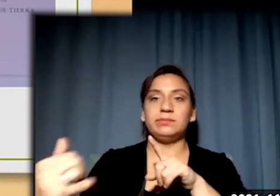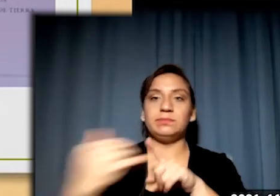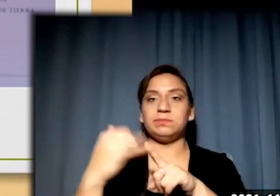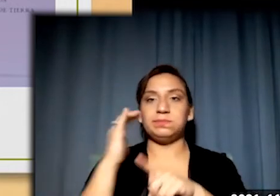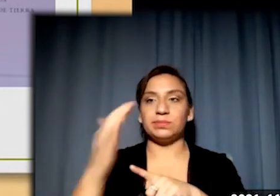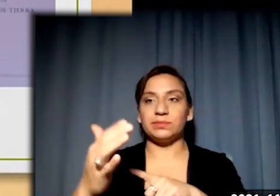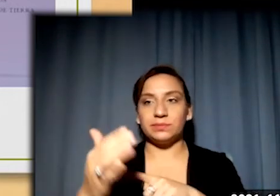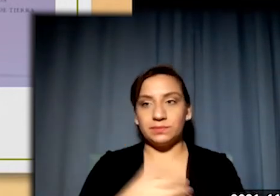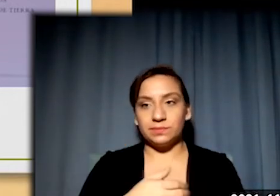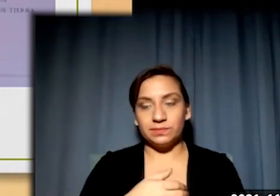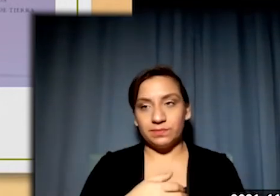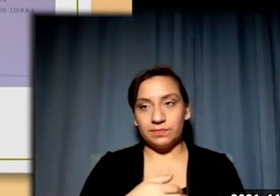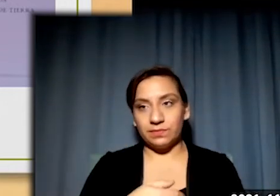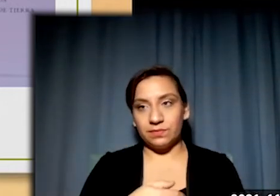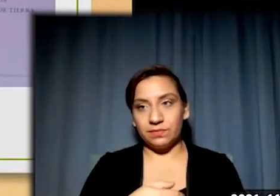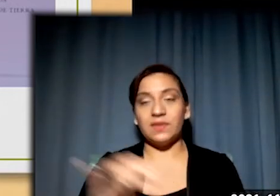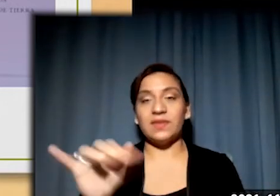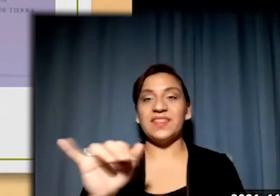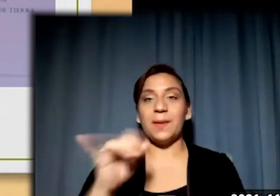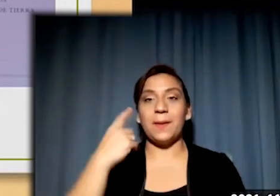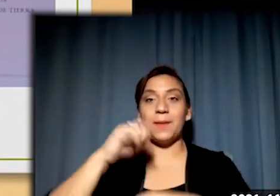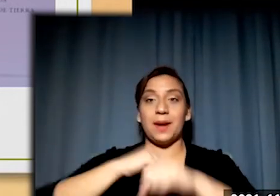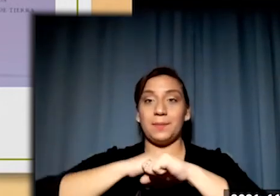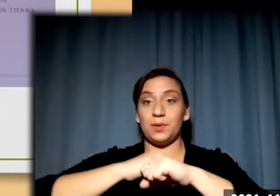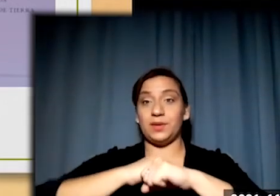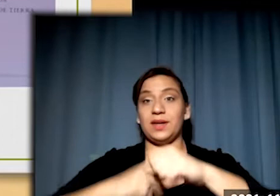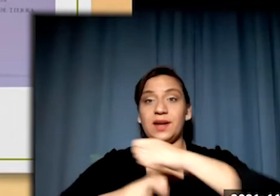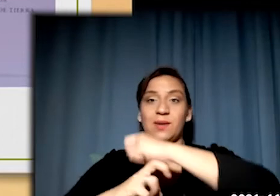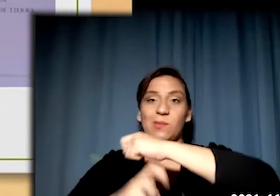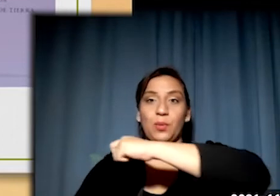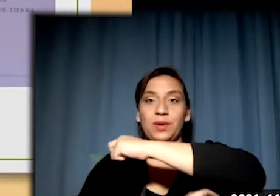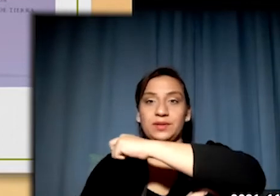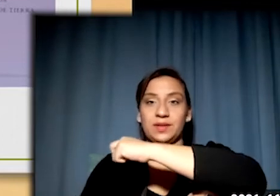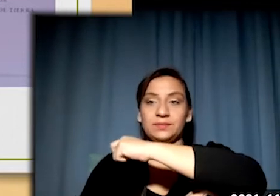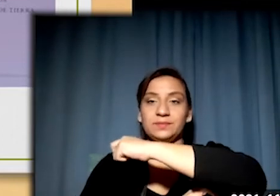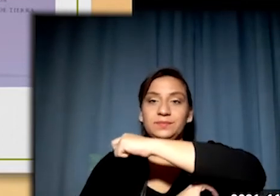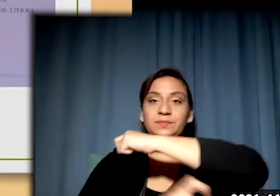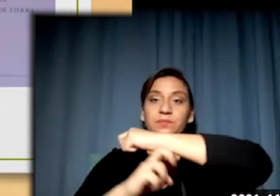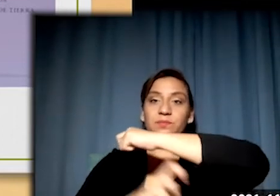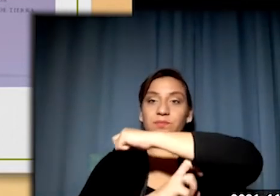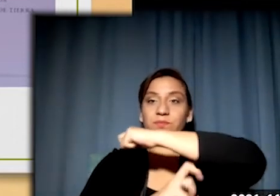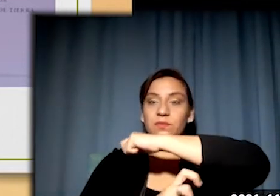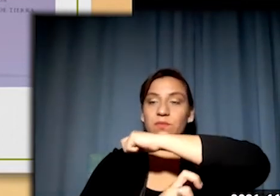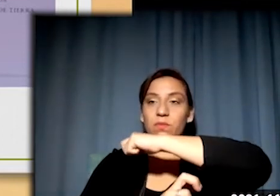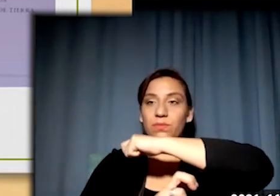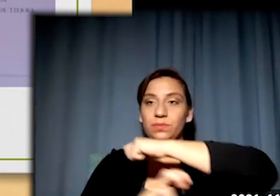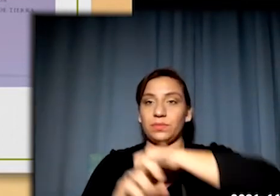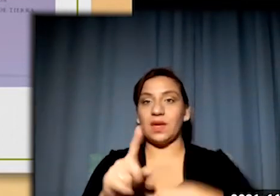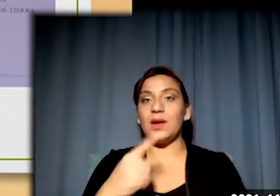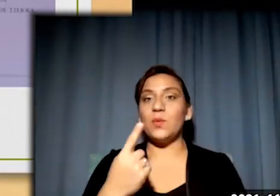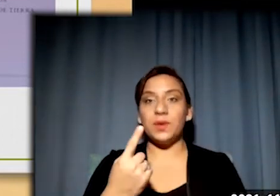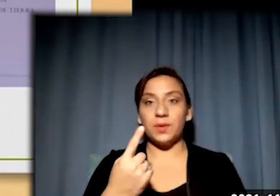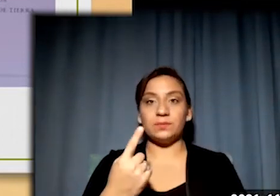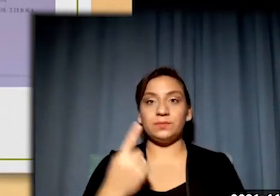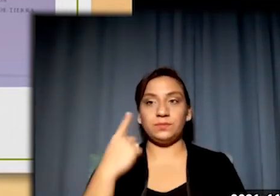to protect the bridge, Puente del Agua, which was the only crossing to the mainland. These defensive